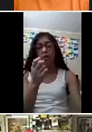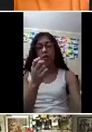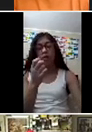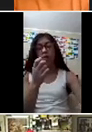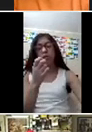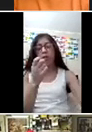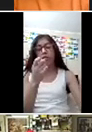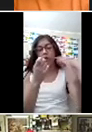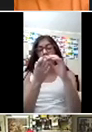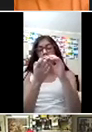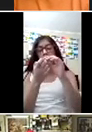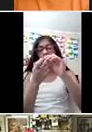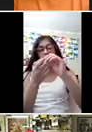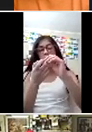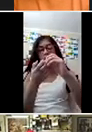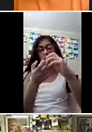With Christ.